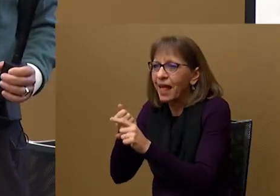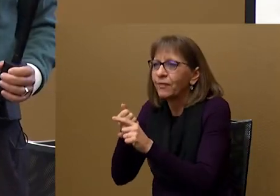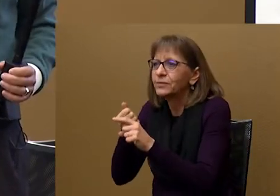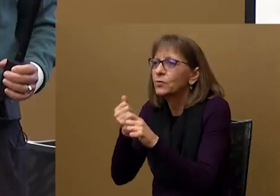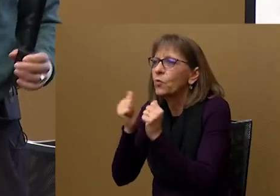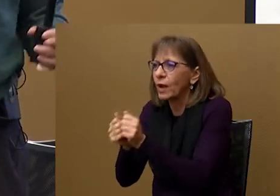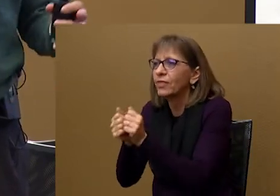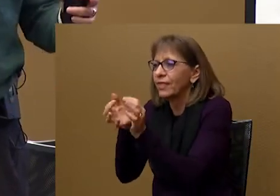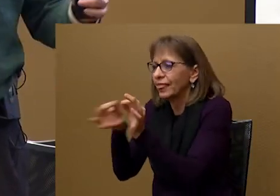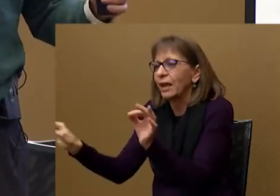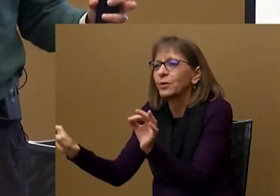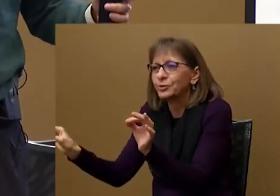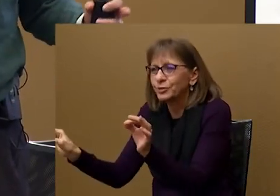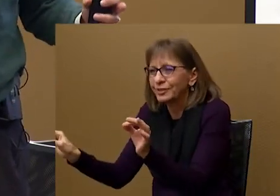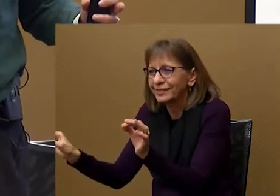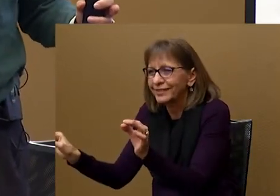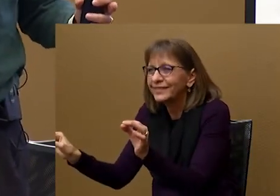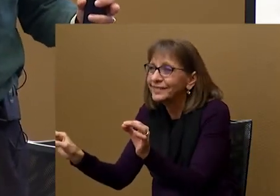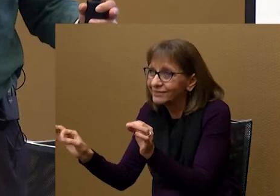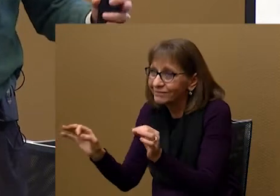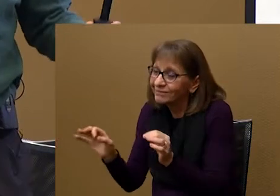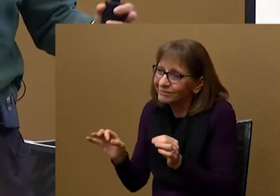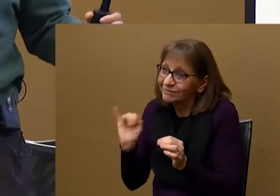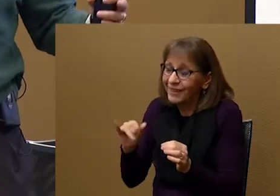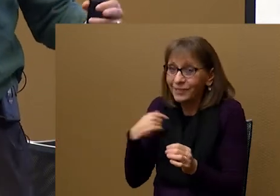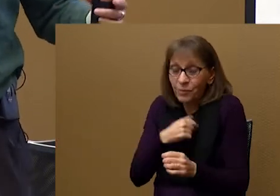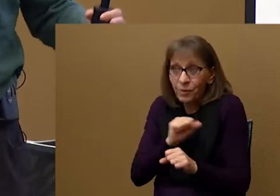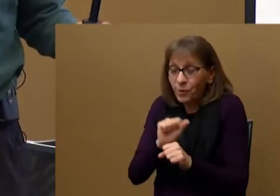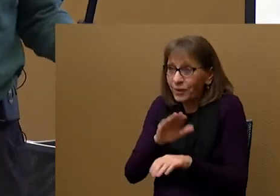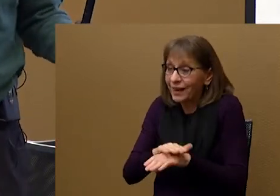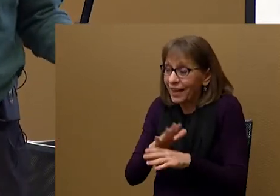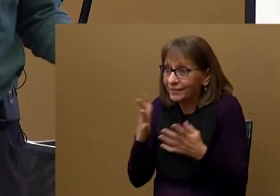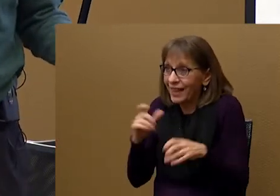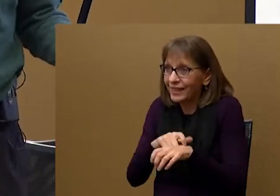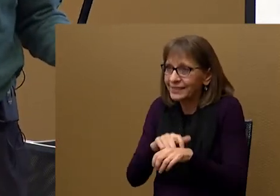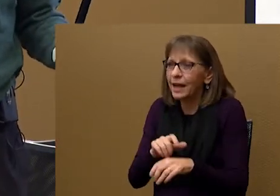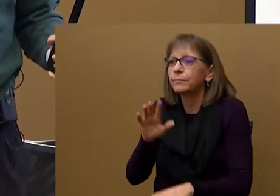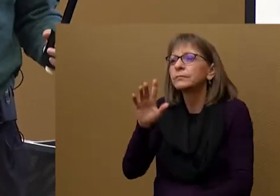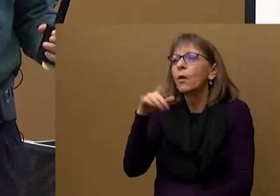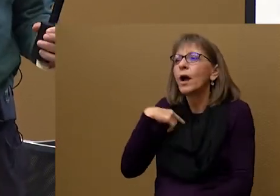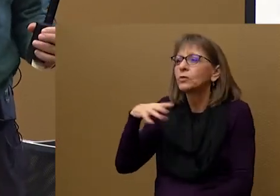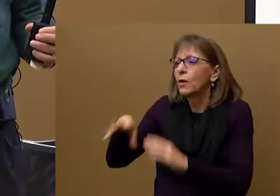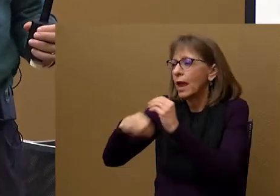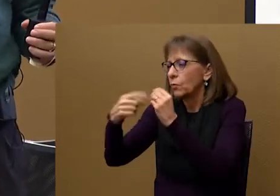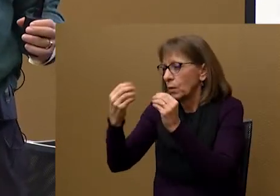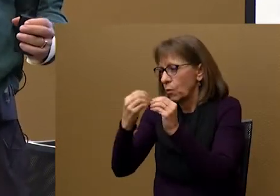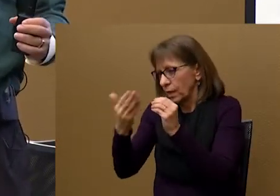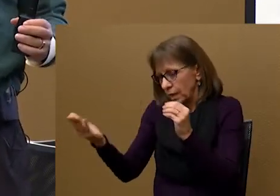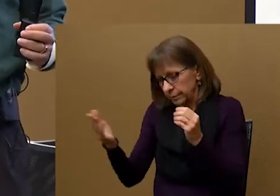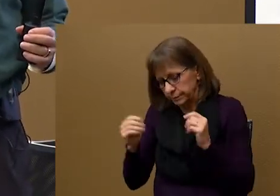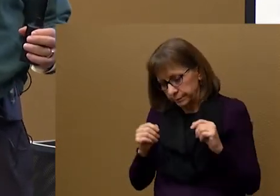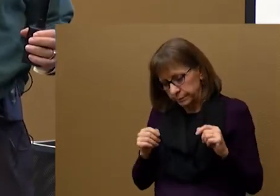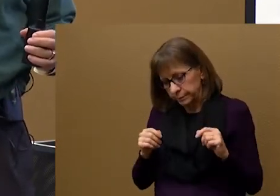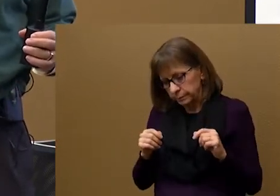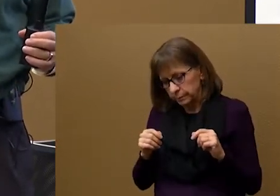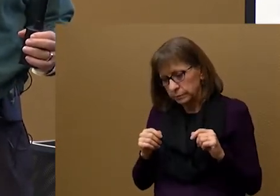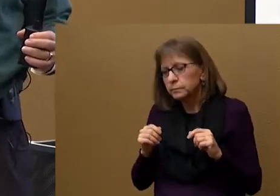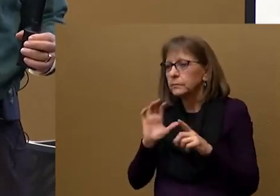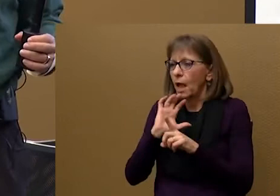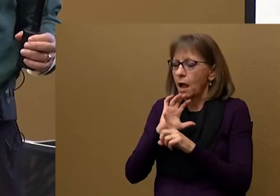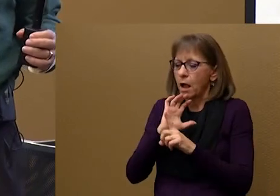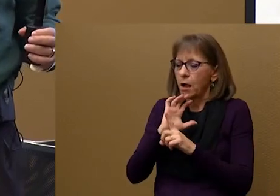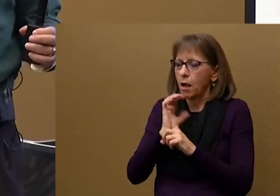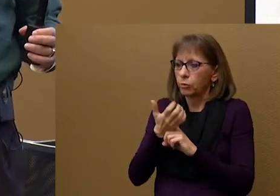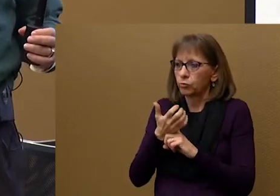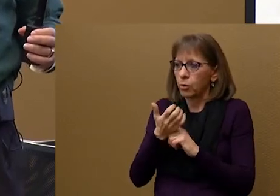signs. That's kind of all purpose, but often that's what we're working on. Now I want to throw in one more thing under the